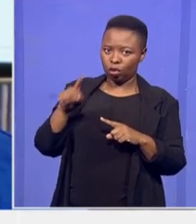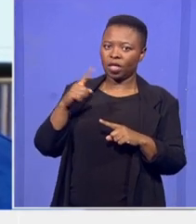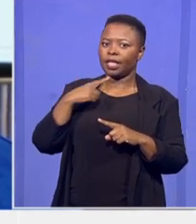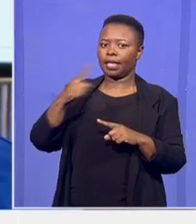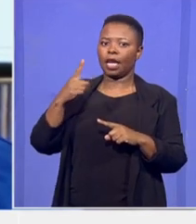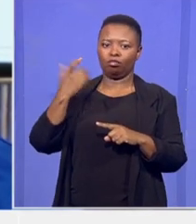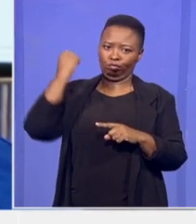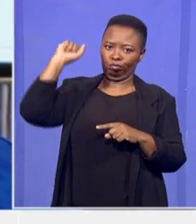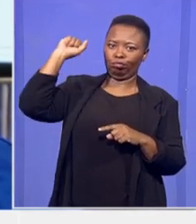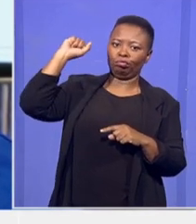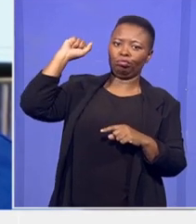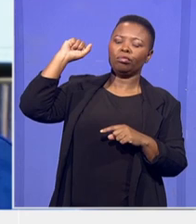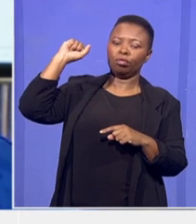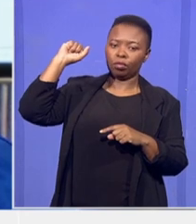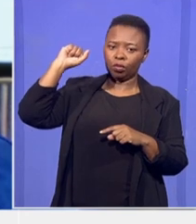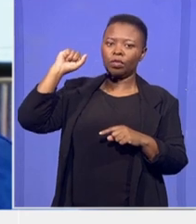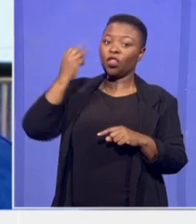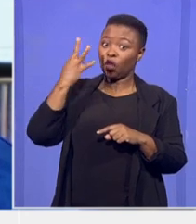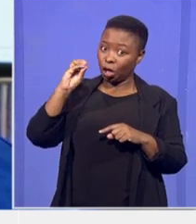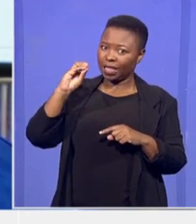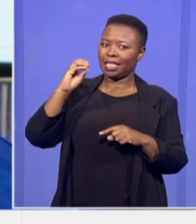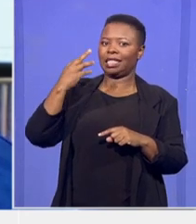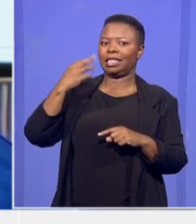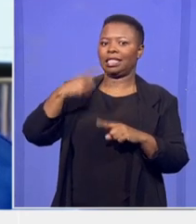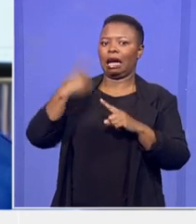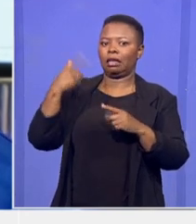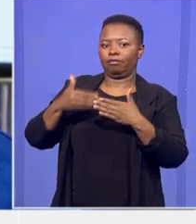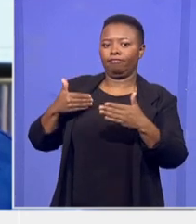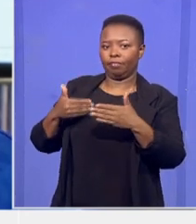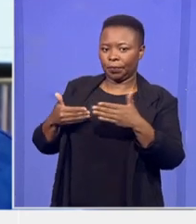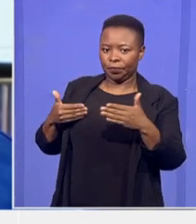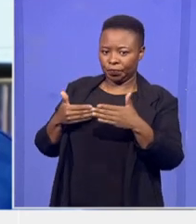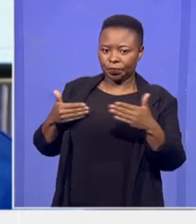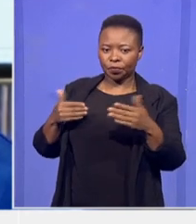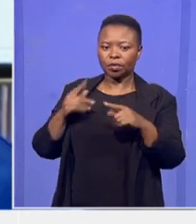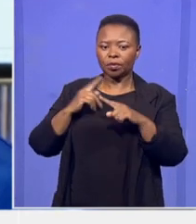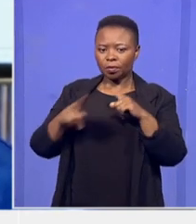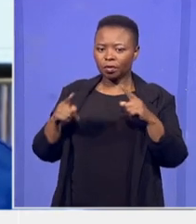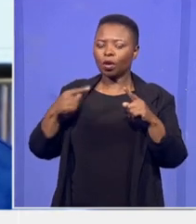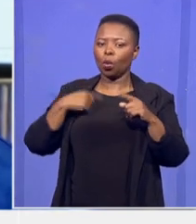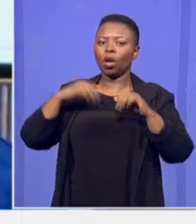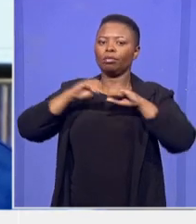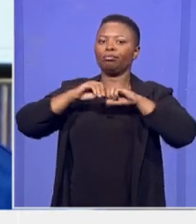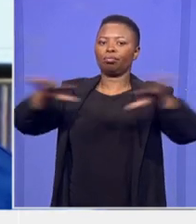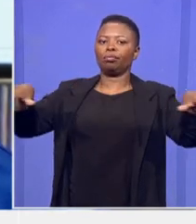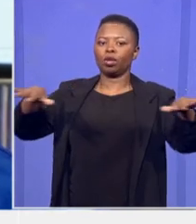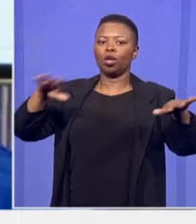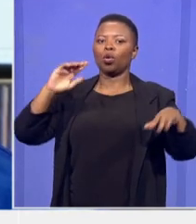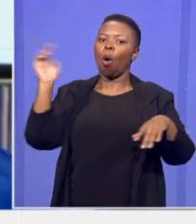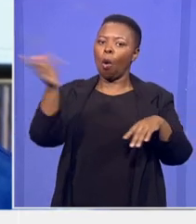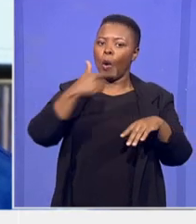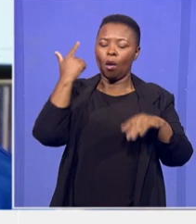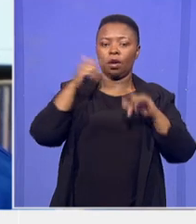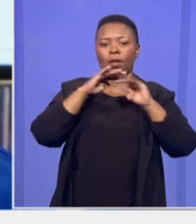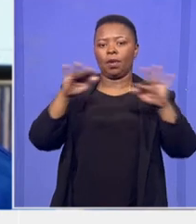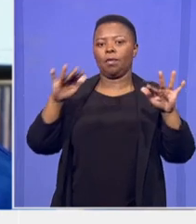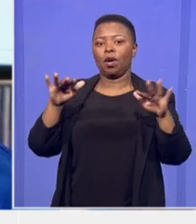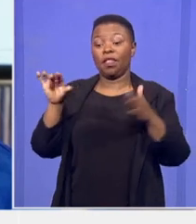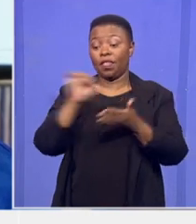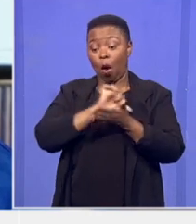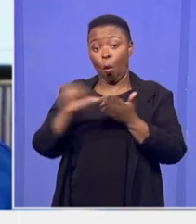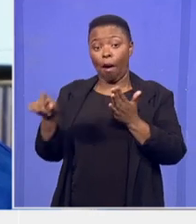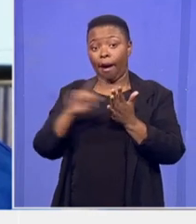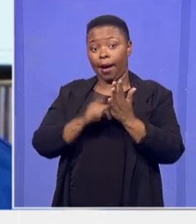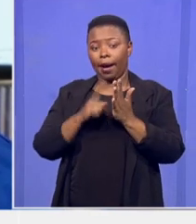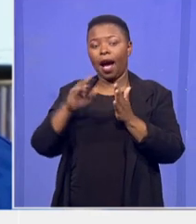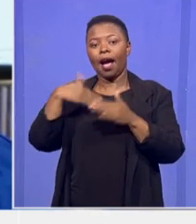also typically do is to distribute to all candidates in the week after the election and